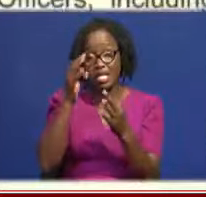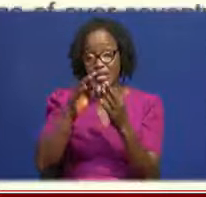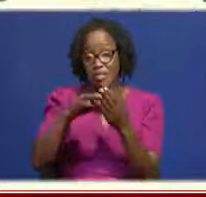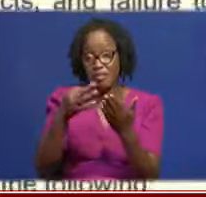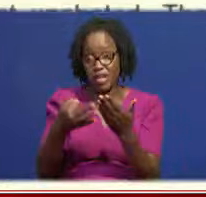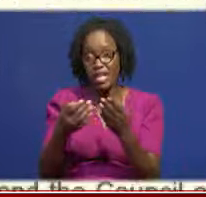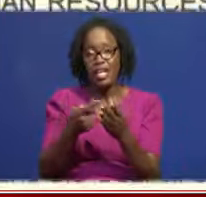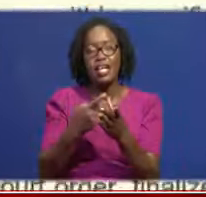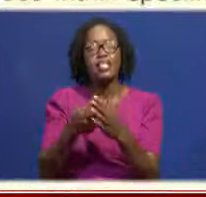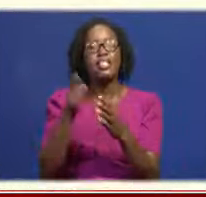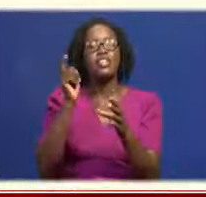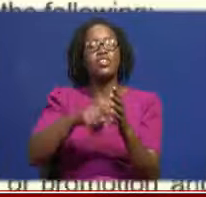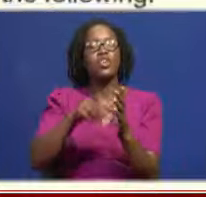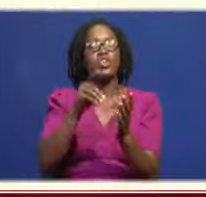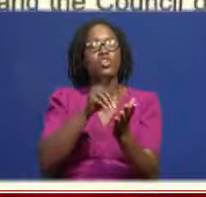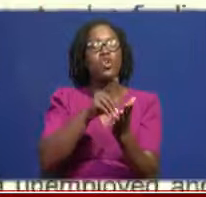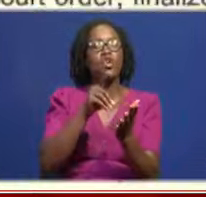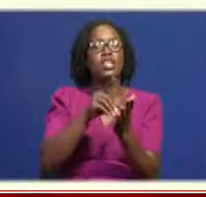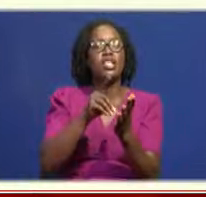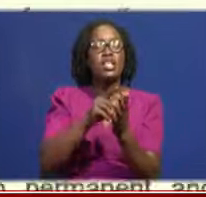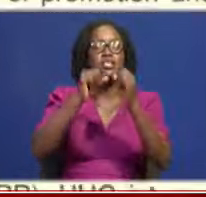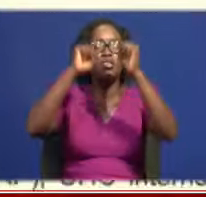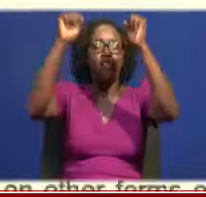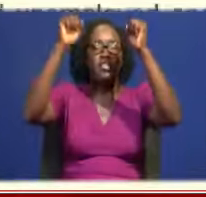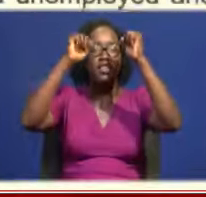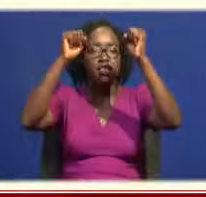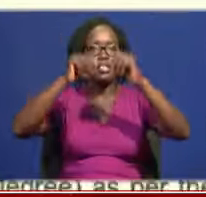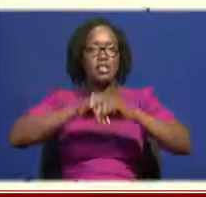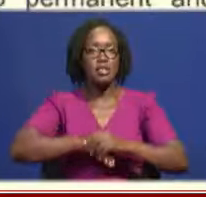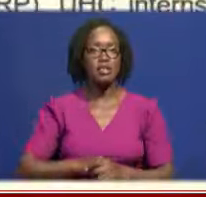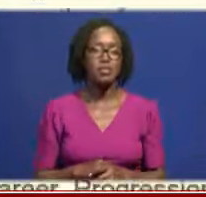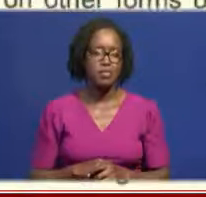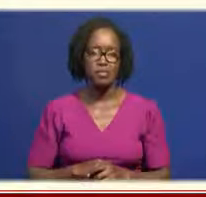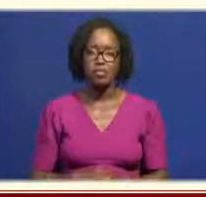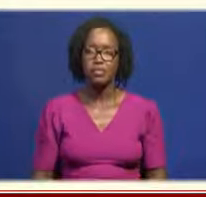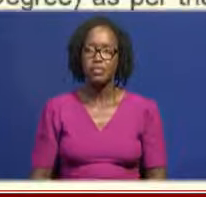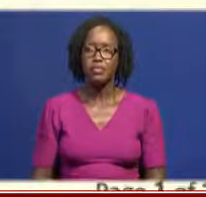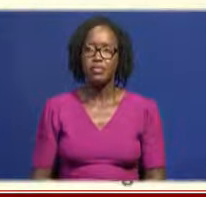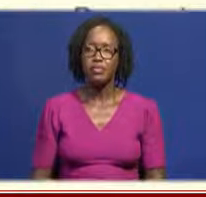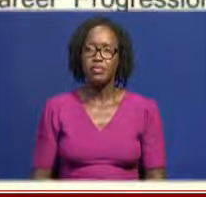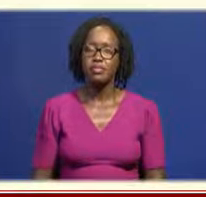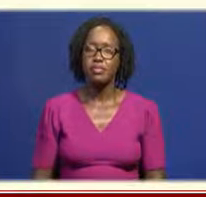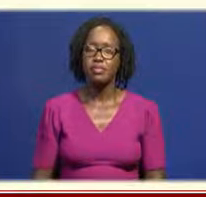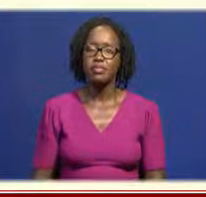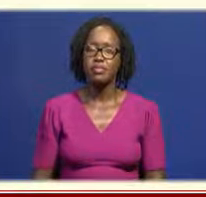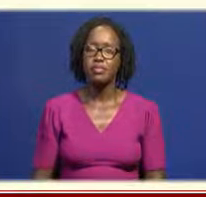threatened to join the doctors on the bench. Abdiaziz Hashim for Prime Edition.